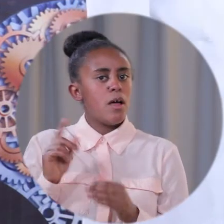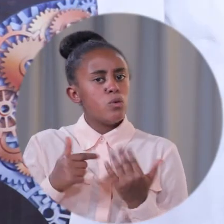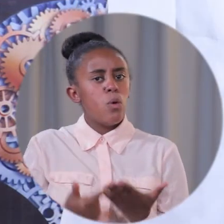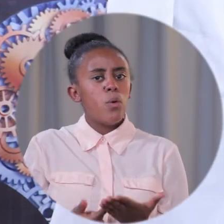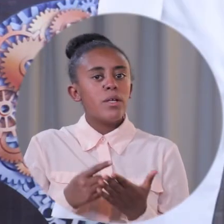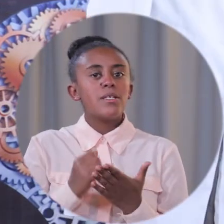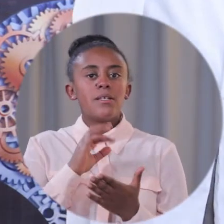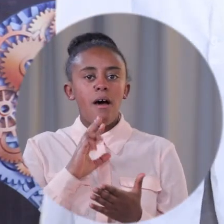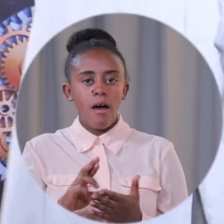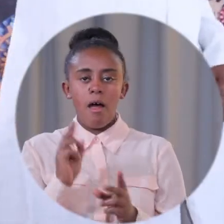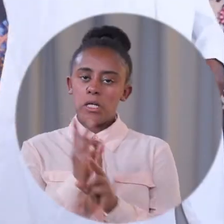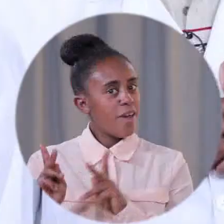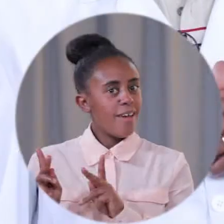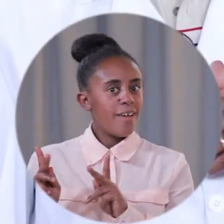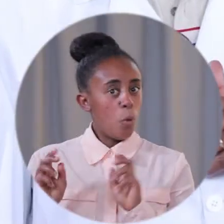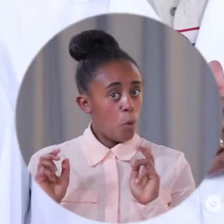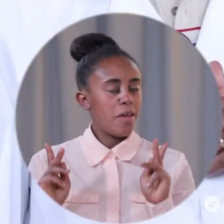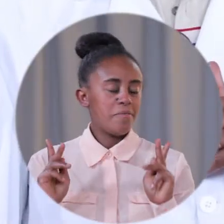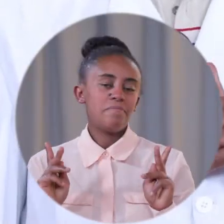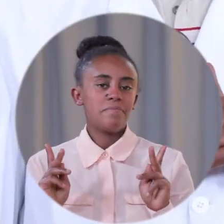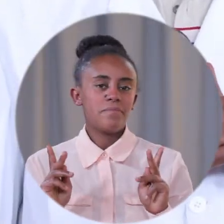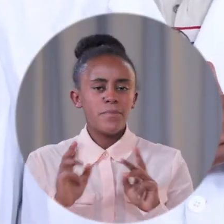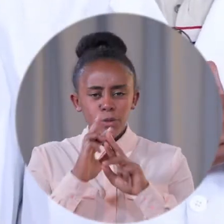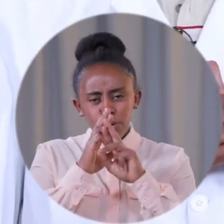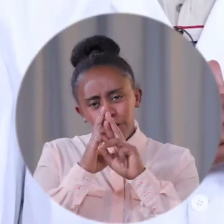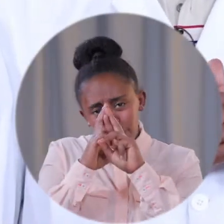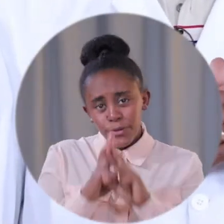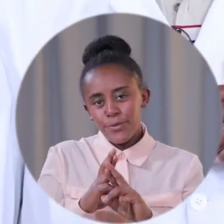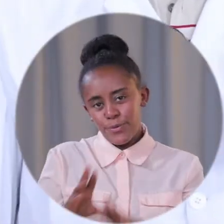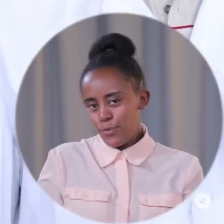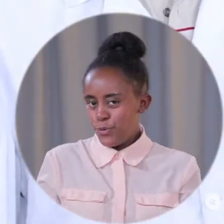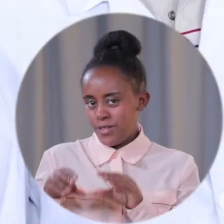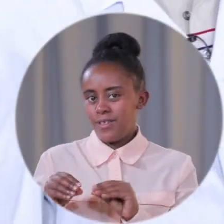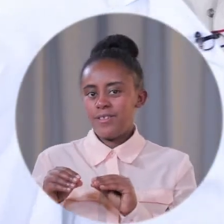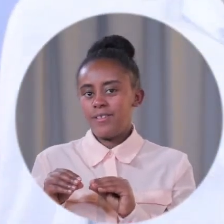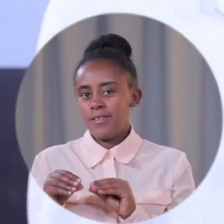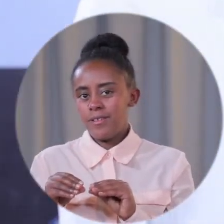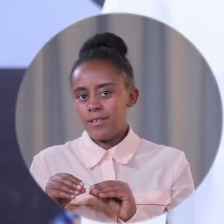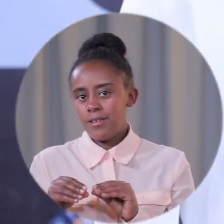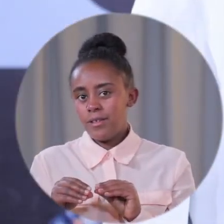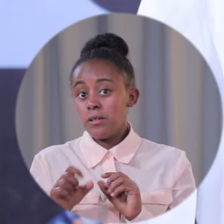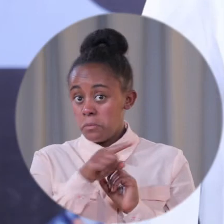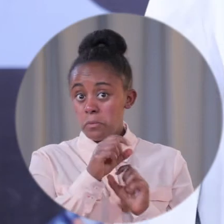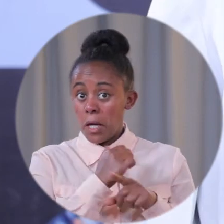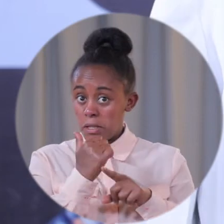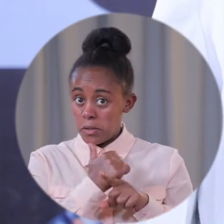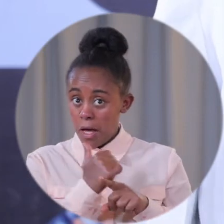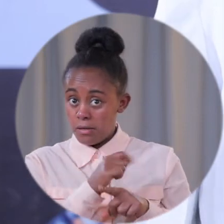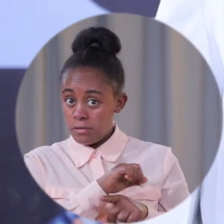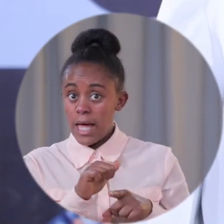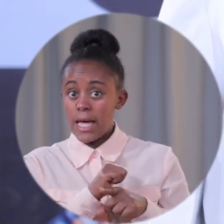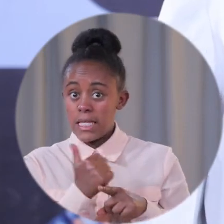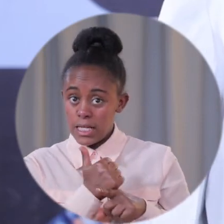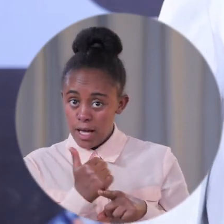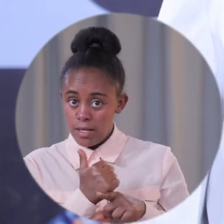So these are expected answers. Dear students, based on the given exercises or